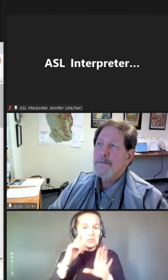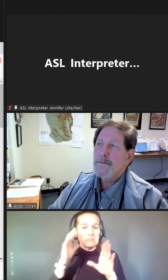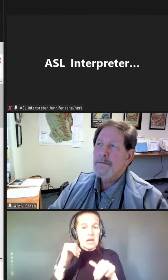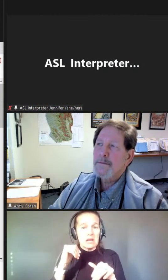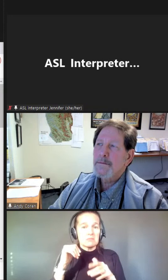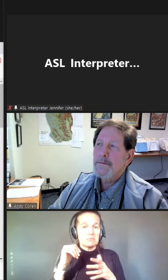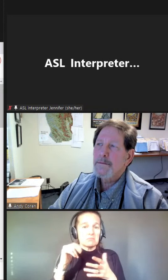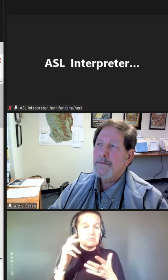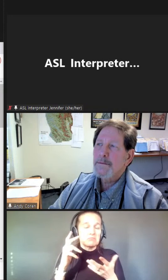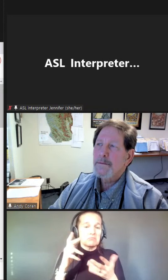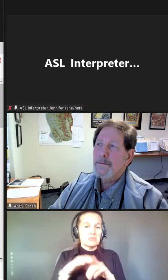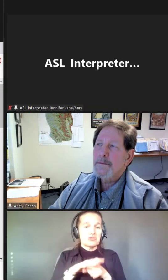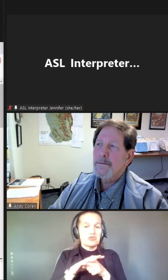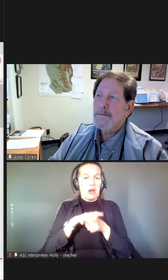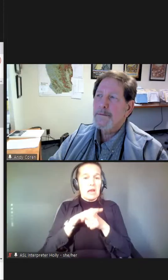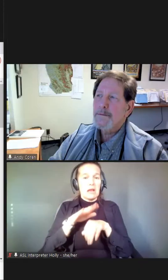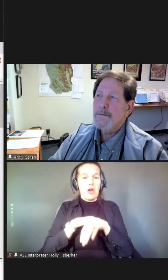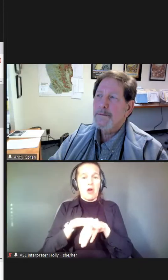on local,